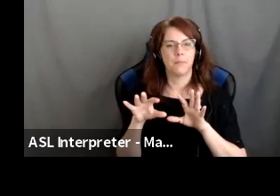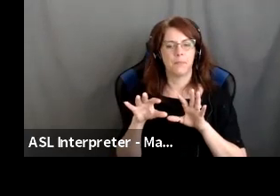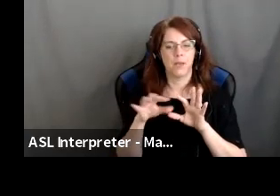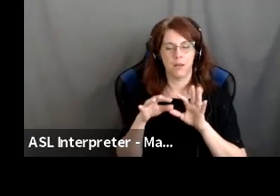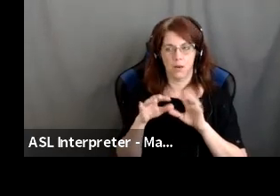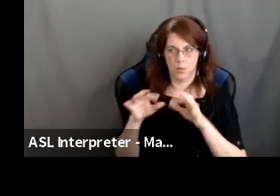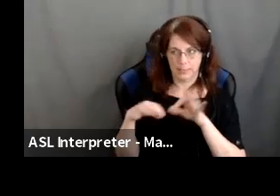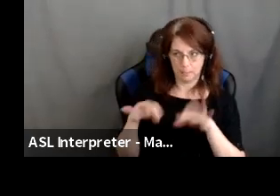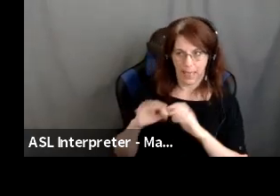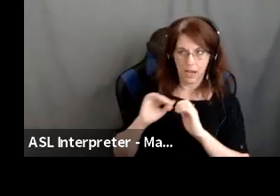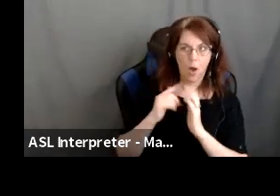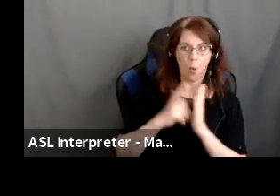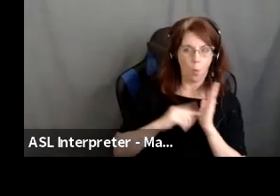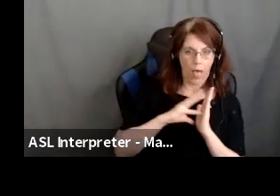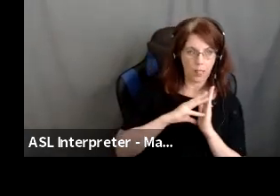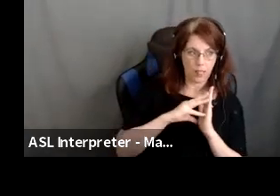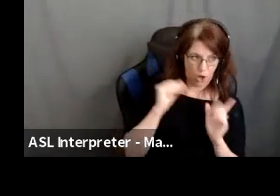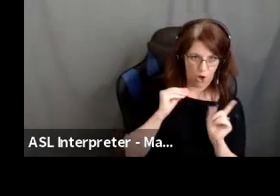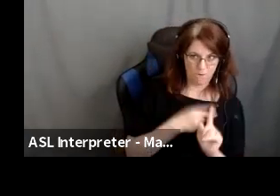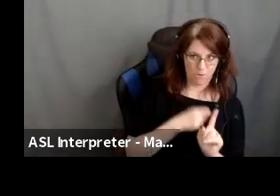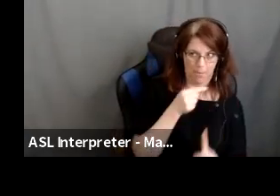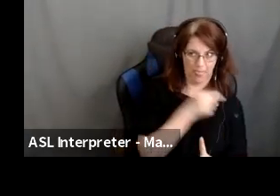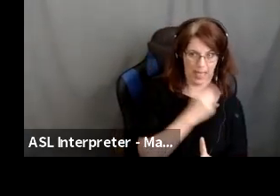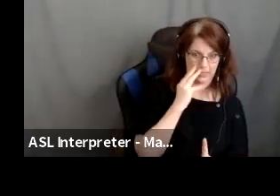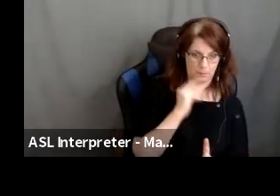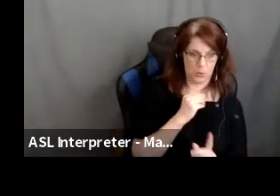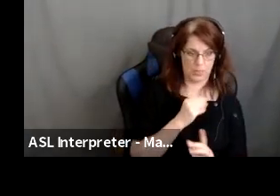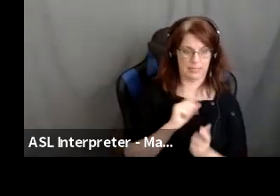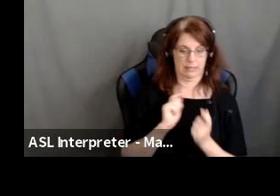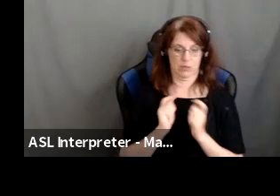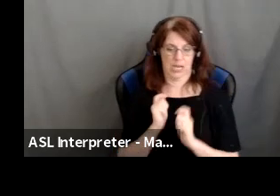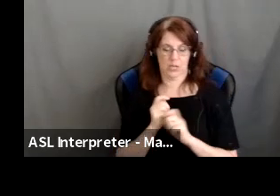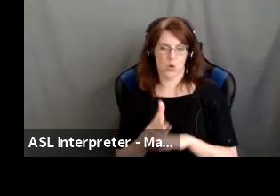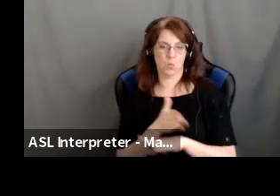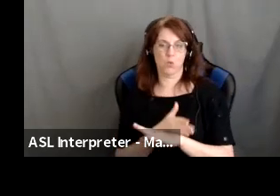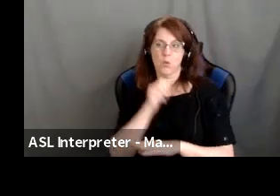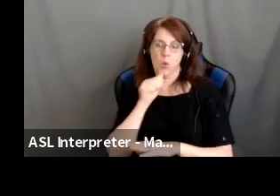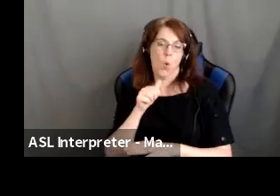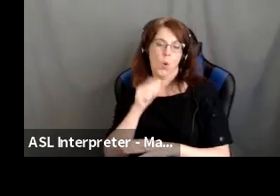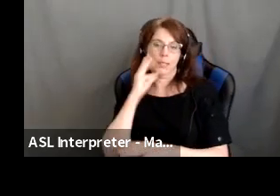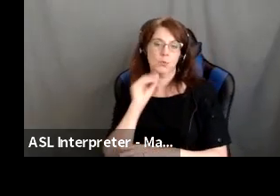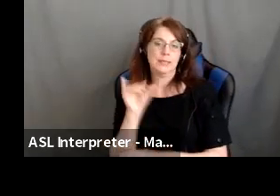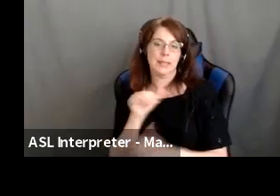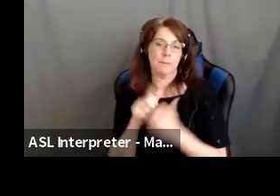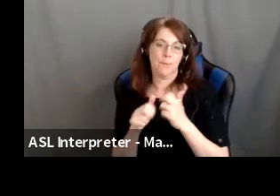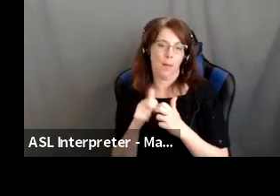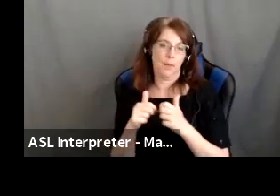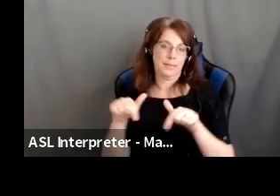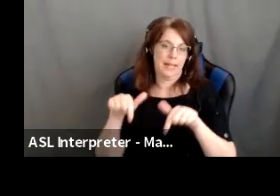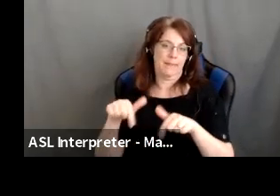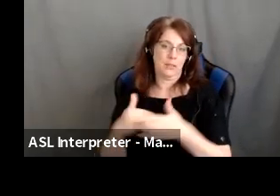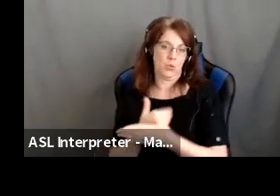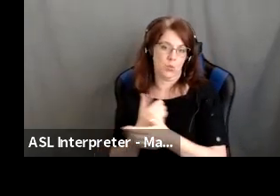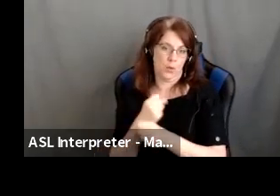and what they've learned from getting fired that can help them not experience the same problems in this job, whether